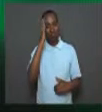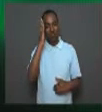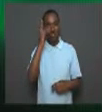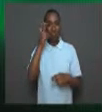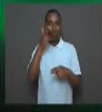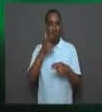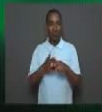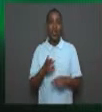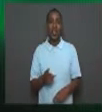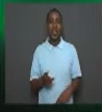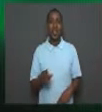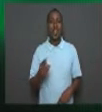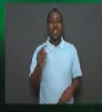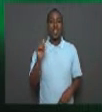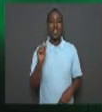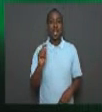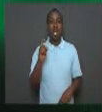as taxonomy.